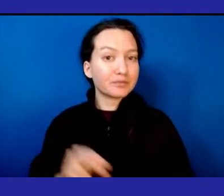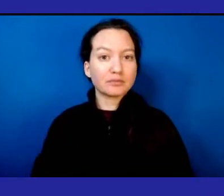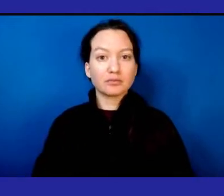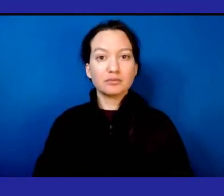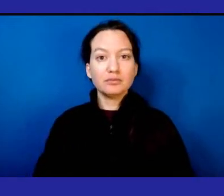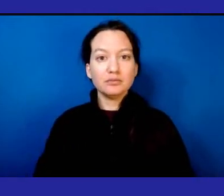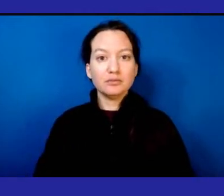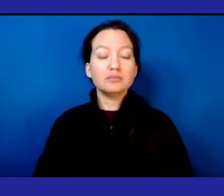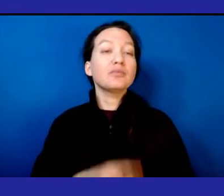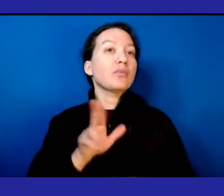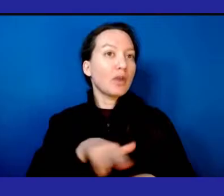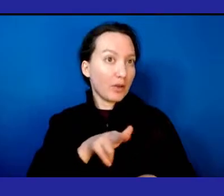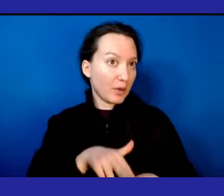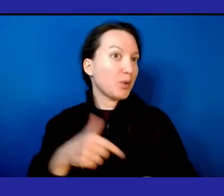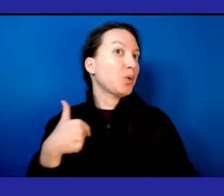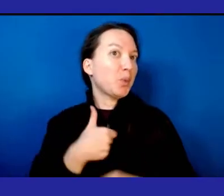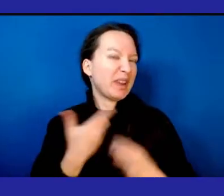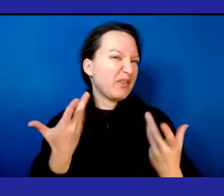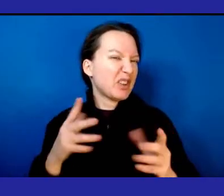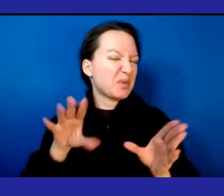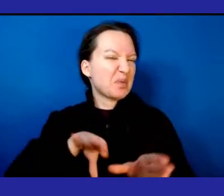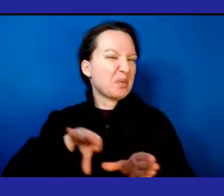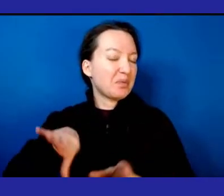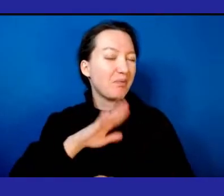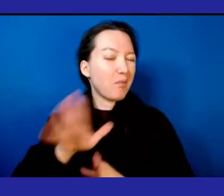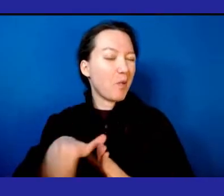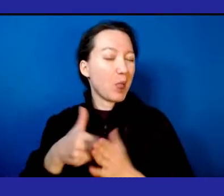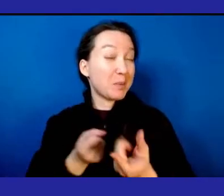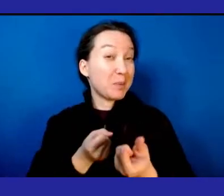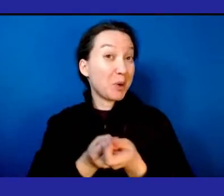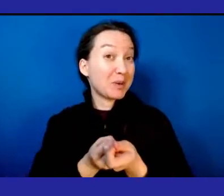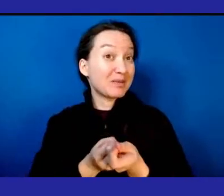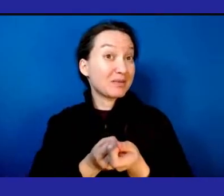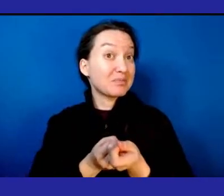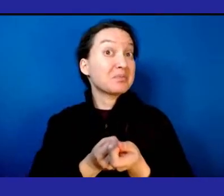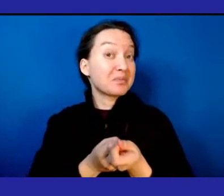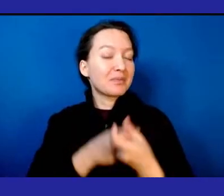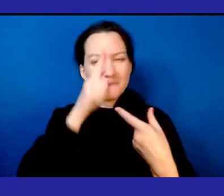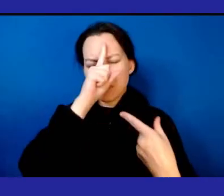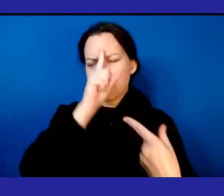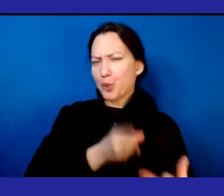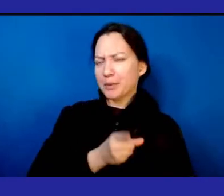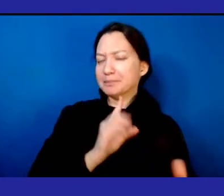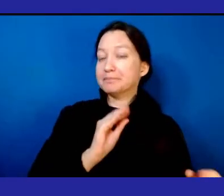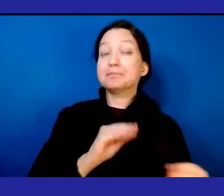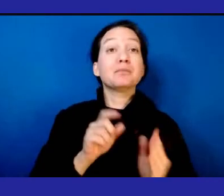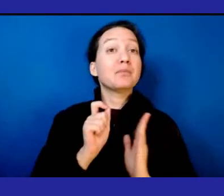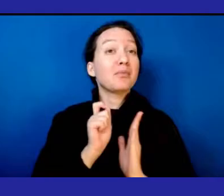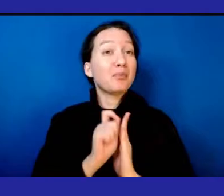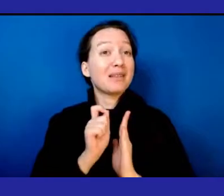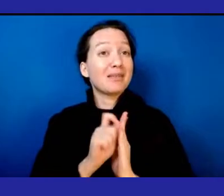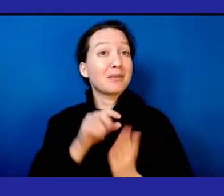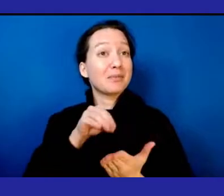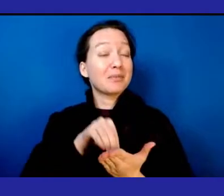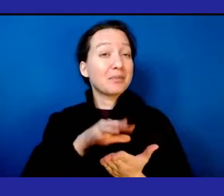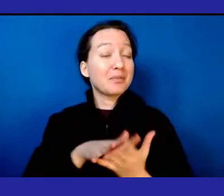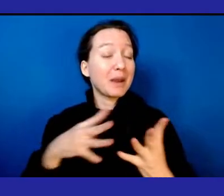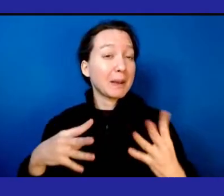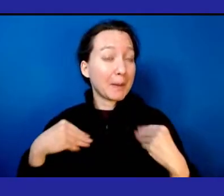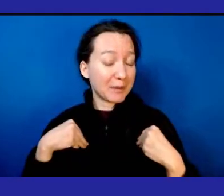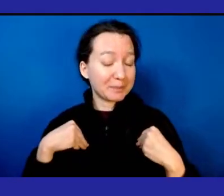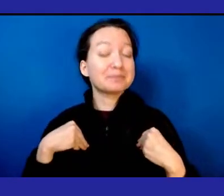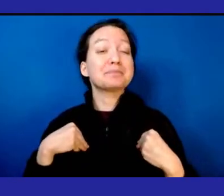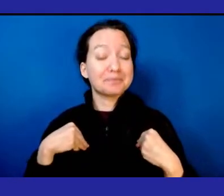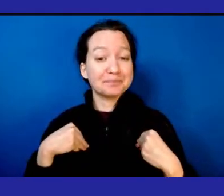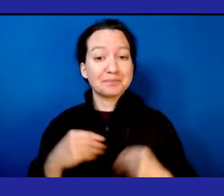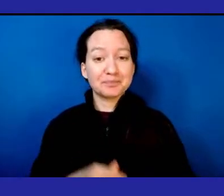Of course, we did that already. All in favor? Opposed? The minutes are adopted.